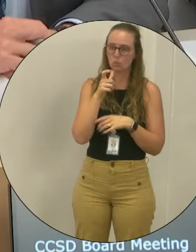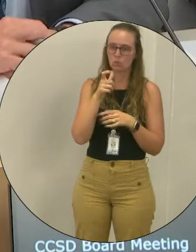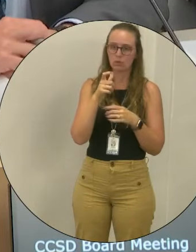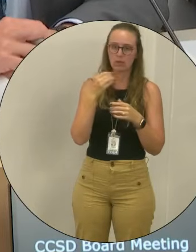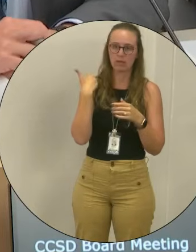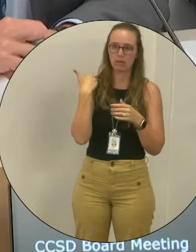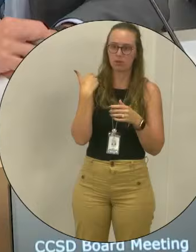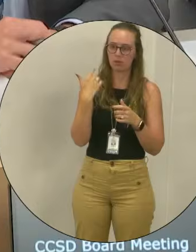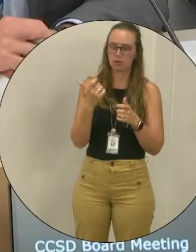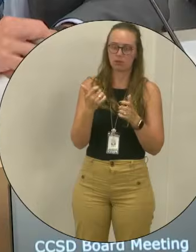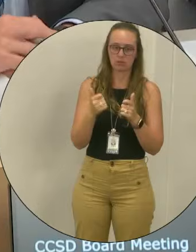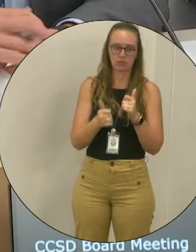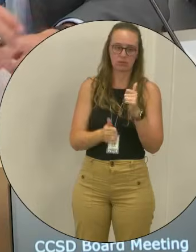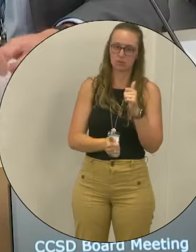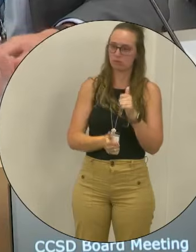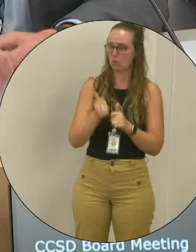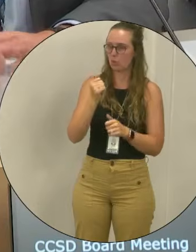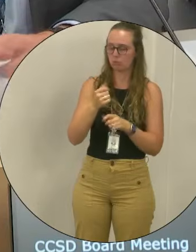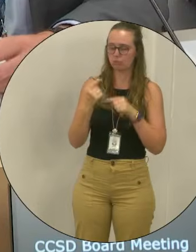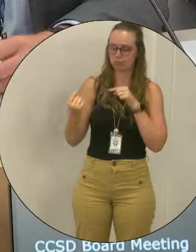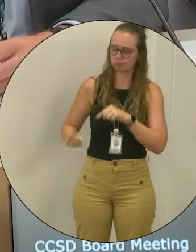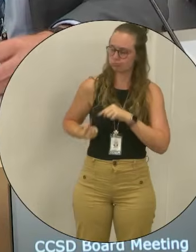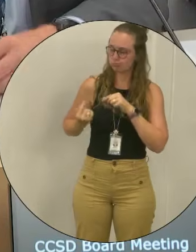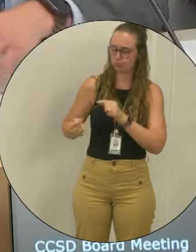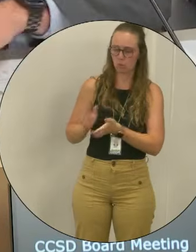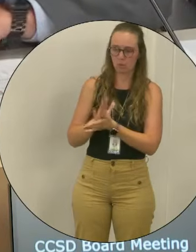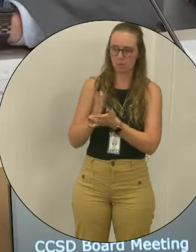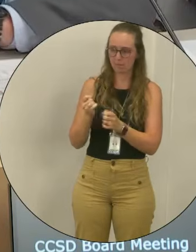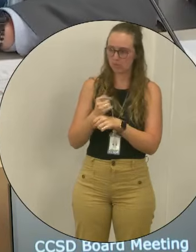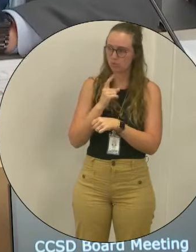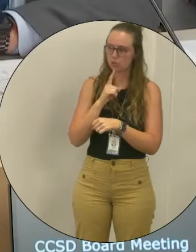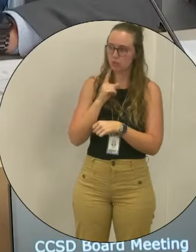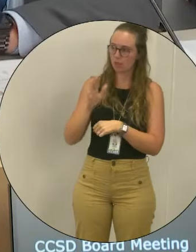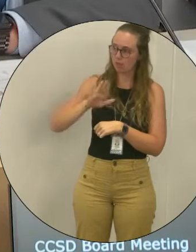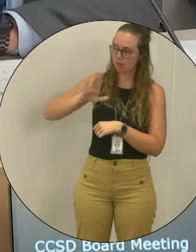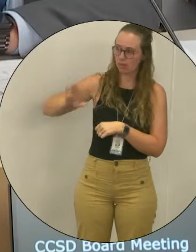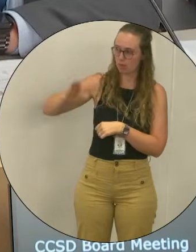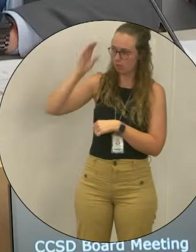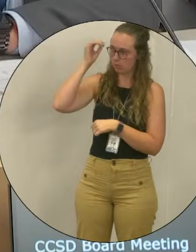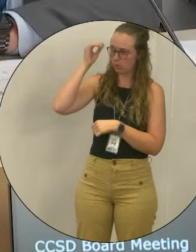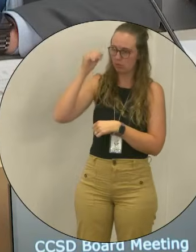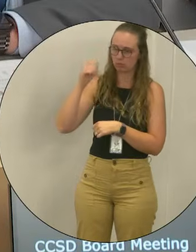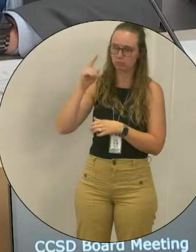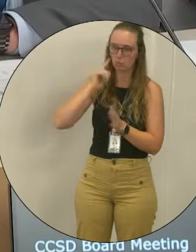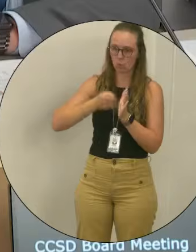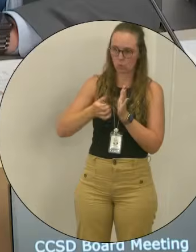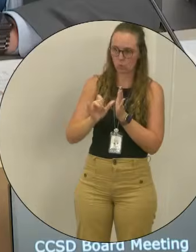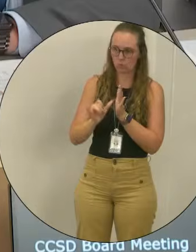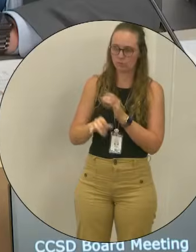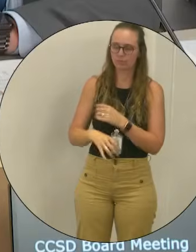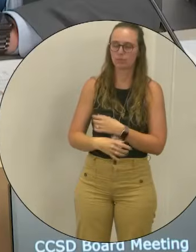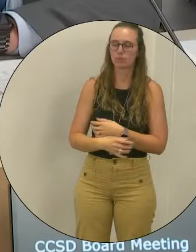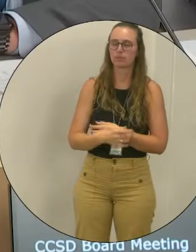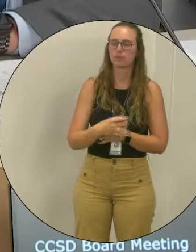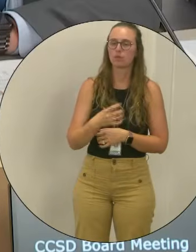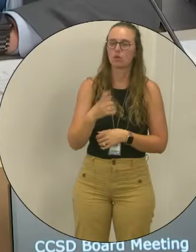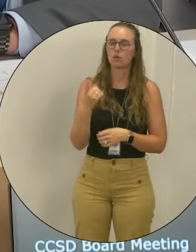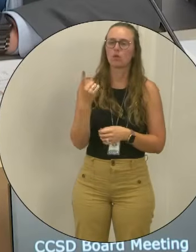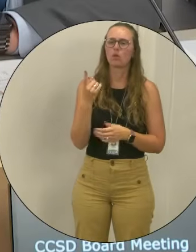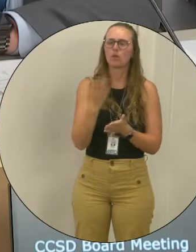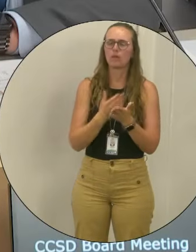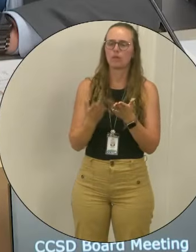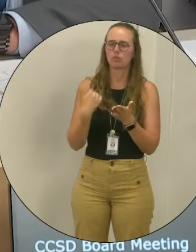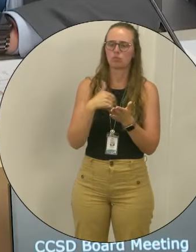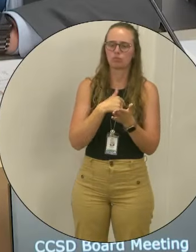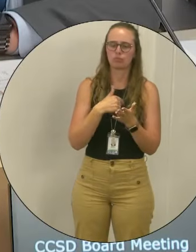the most difficulties in school, and we want to make sure that their voices are heard at the student town halls. One thing that we did hear a